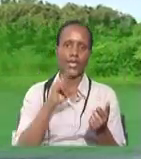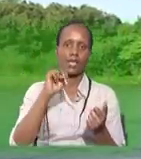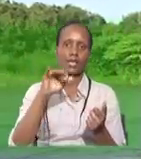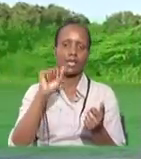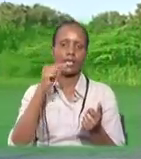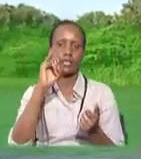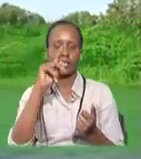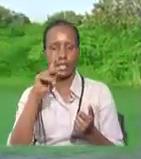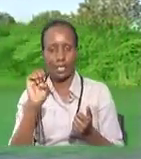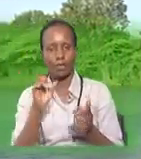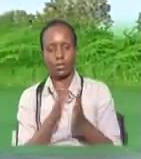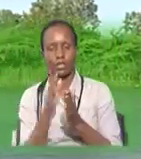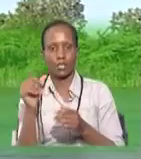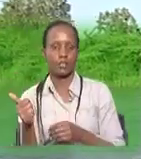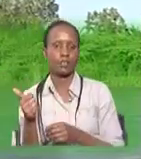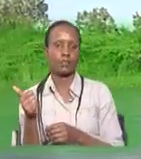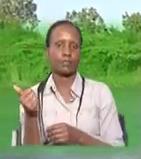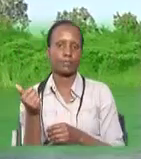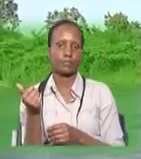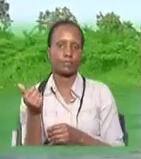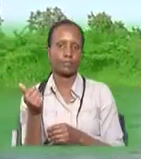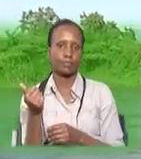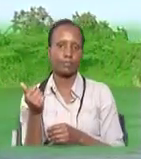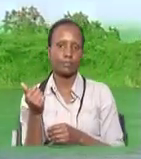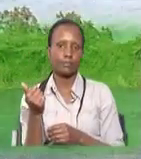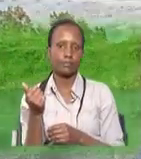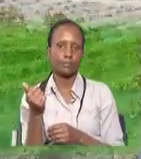Nyatike, Maira dams, among others.